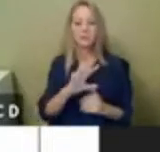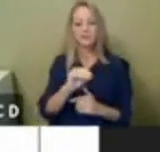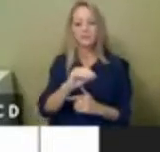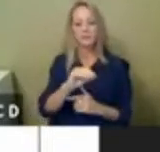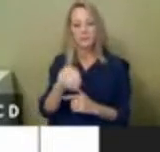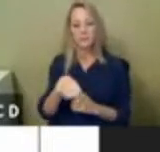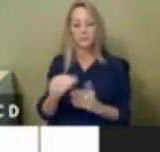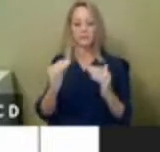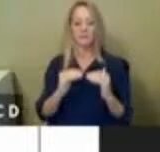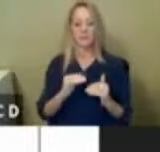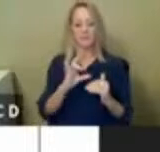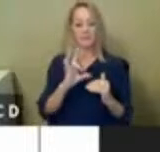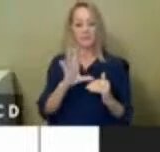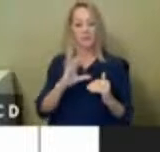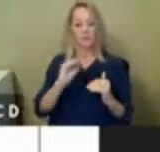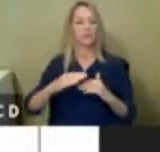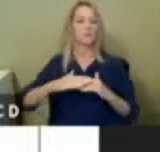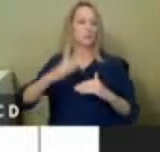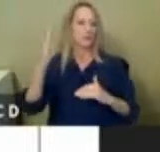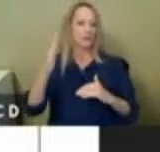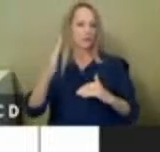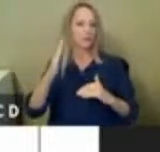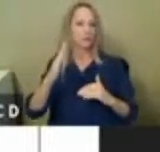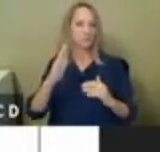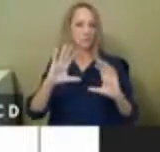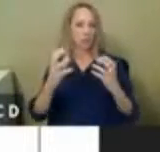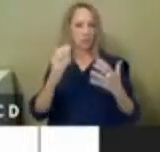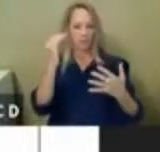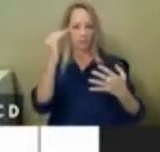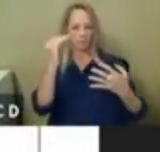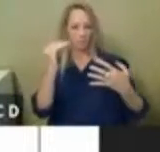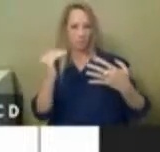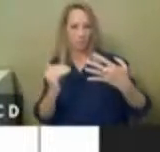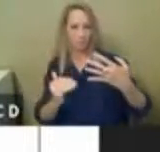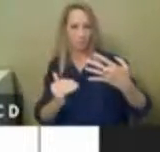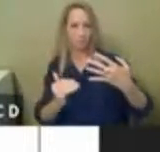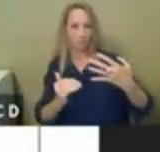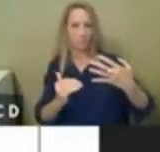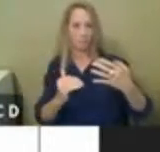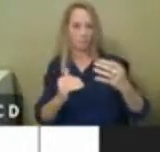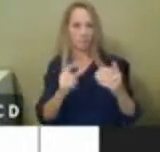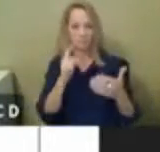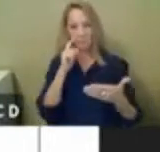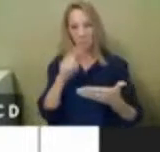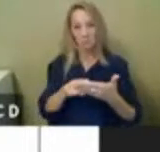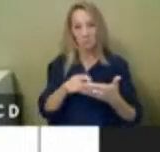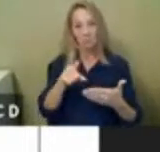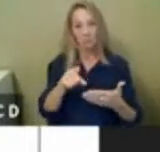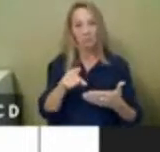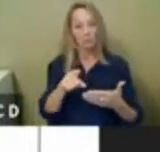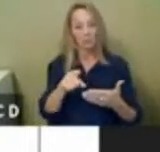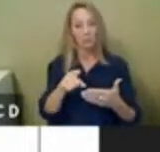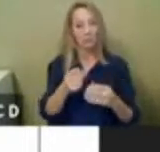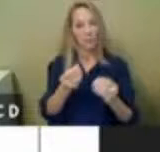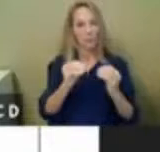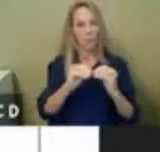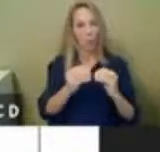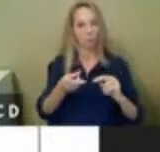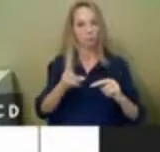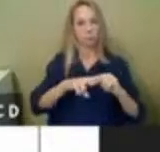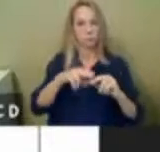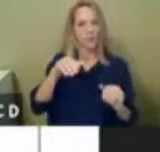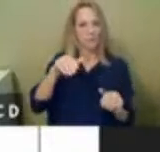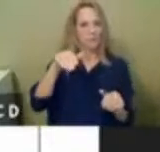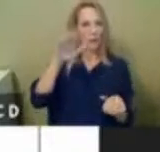75%. And you see that there is obviously much more significant growth on the top